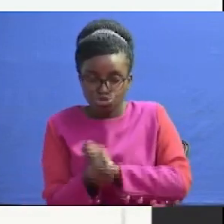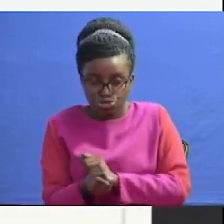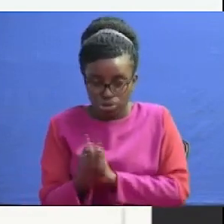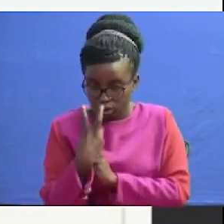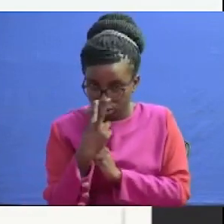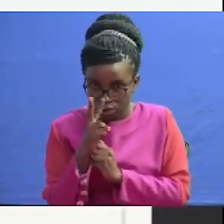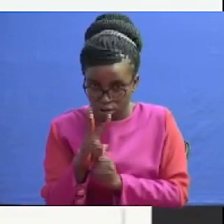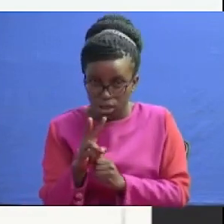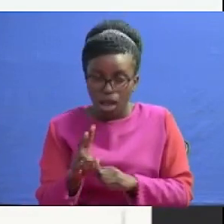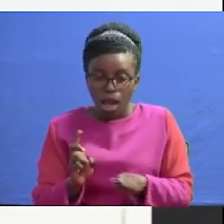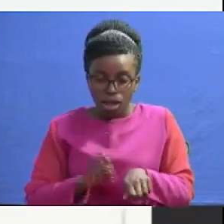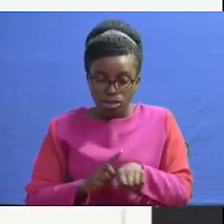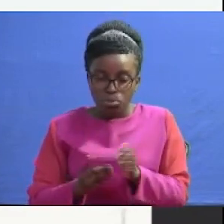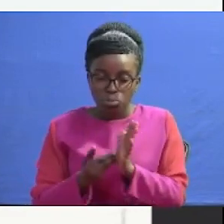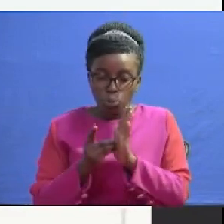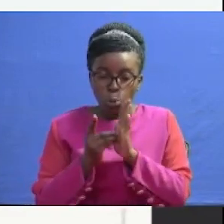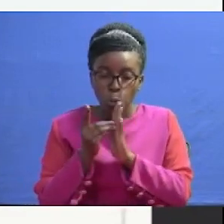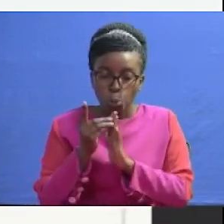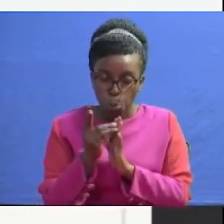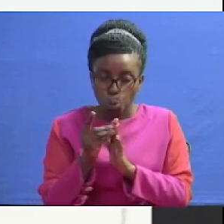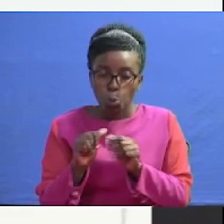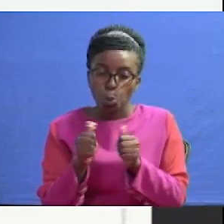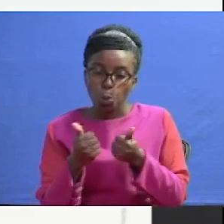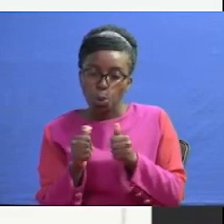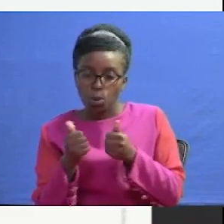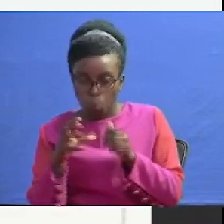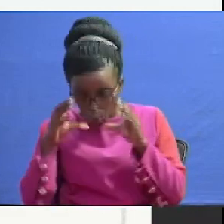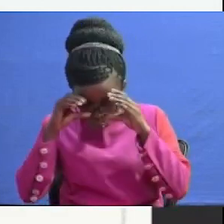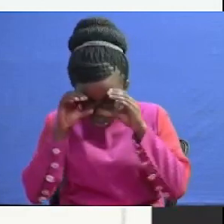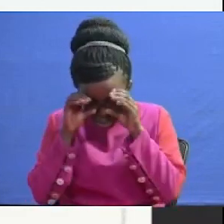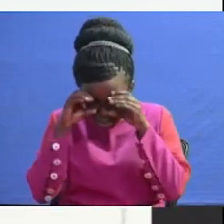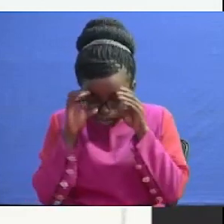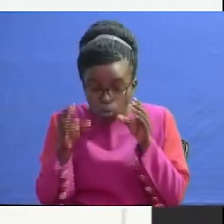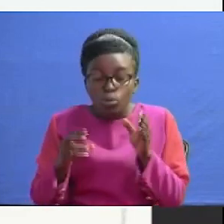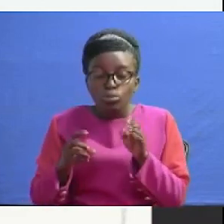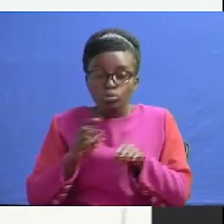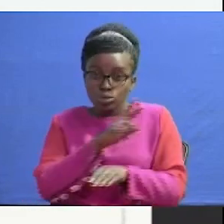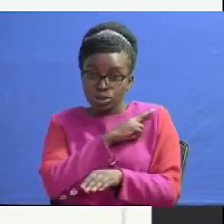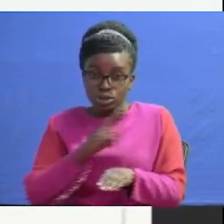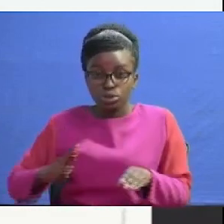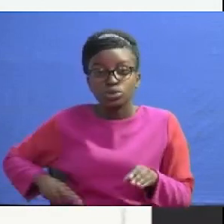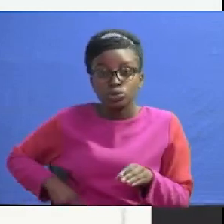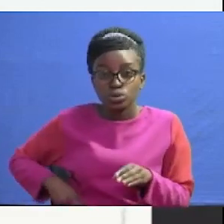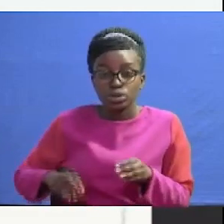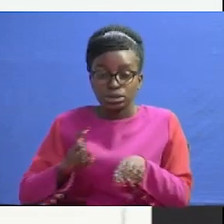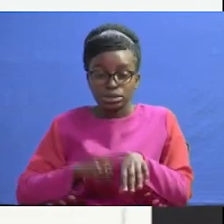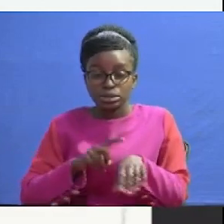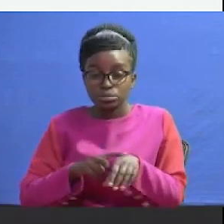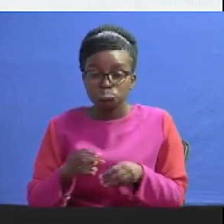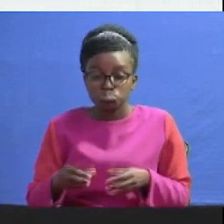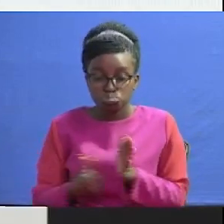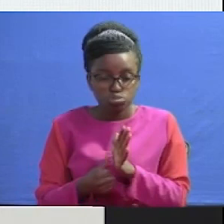the progress of the many bilateral, regional, and international issues of mutual